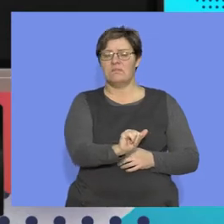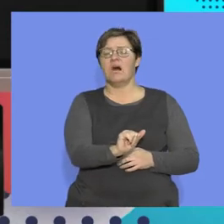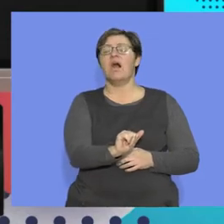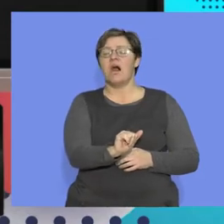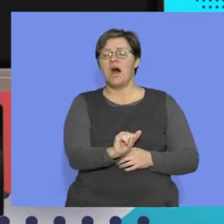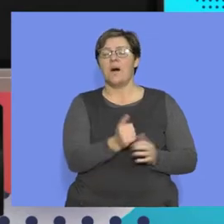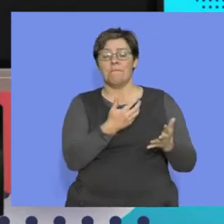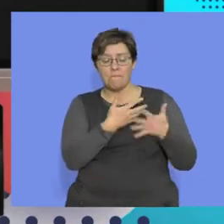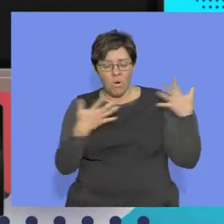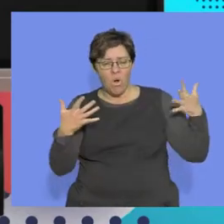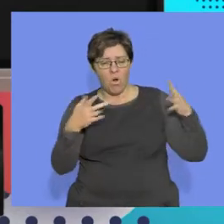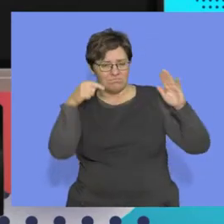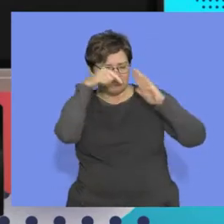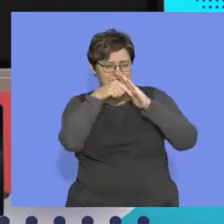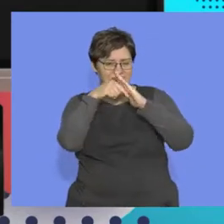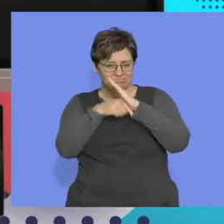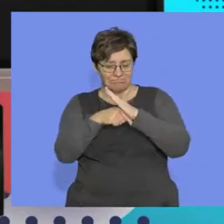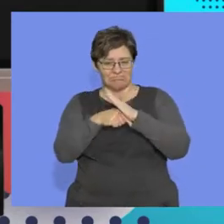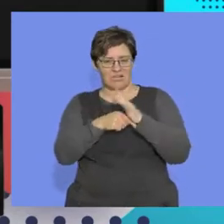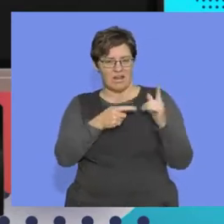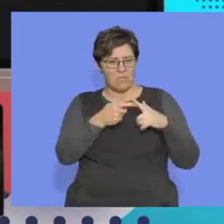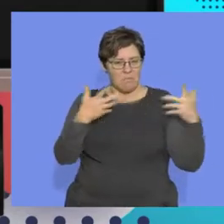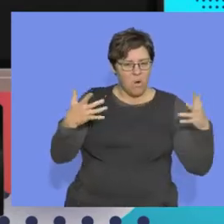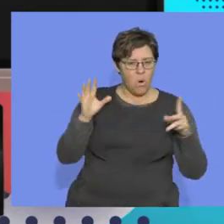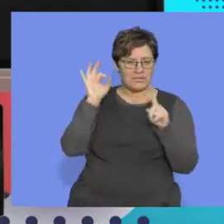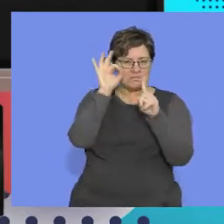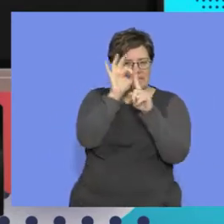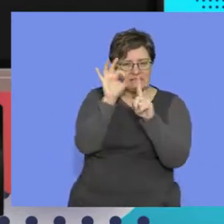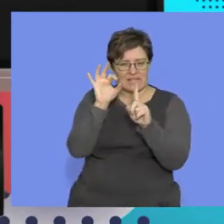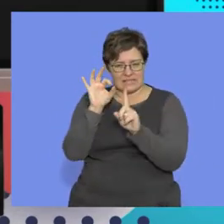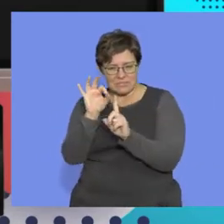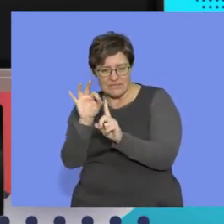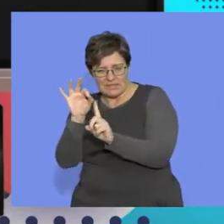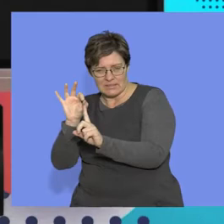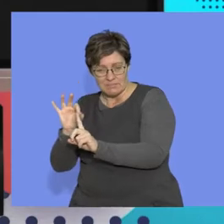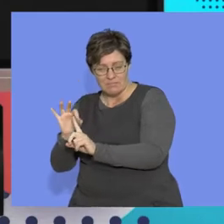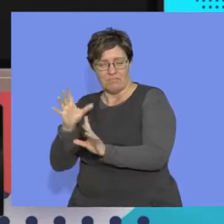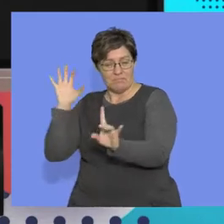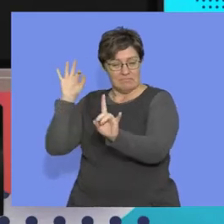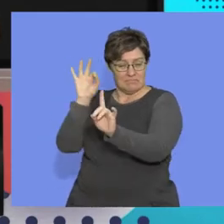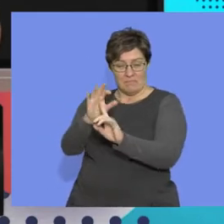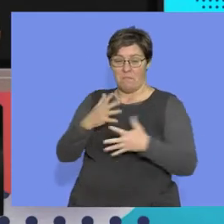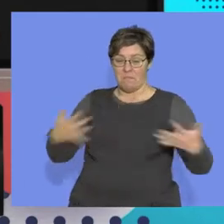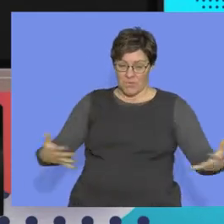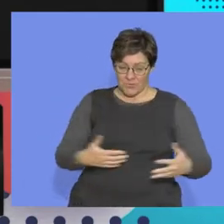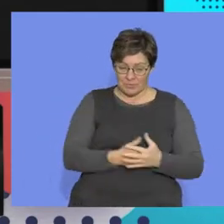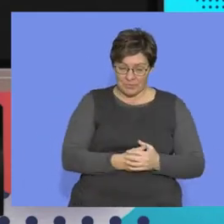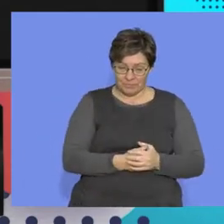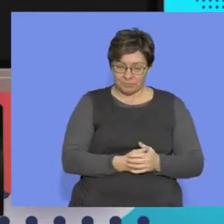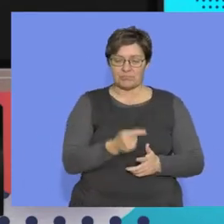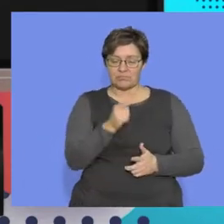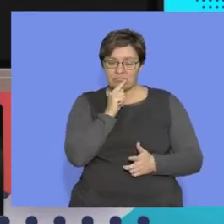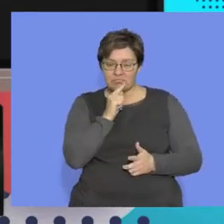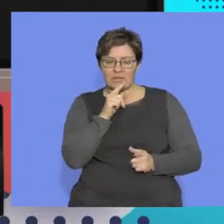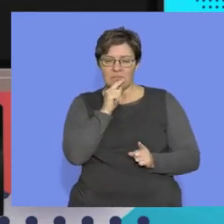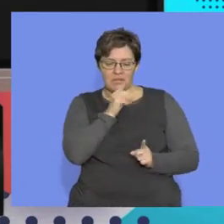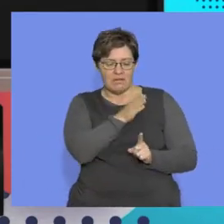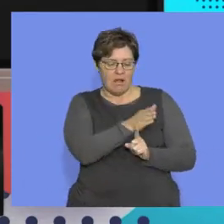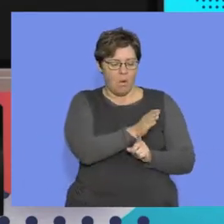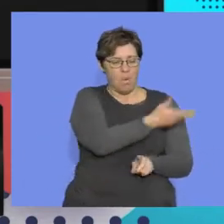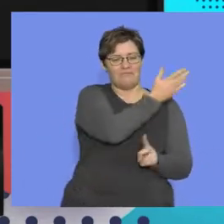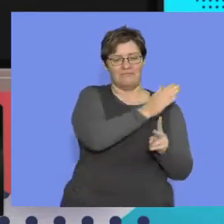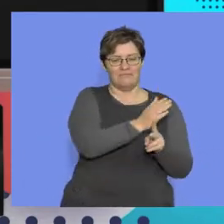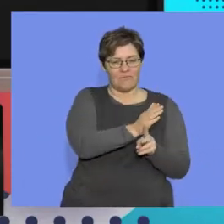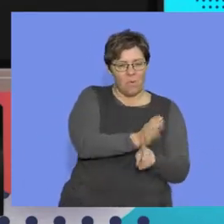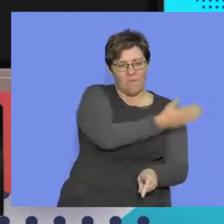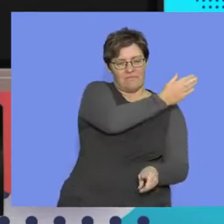more and more. You need to be more specific. It needs to get more precise. And that starts to exclude a lot more